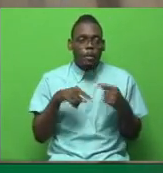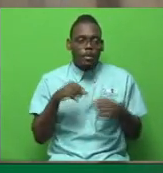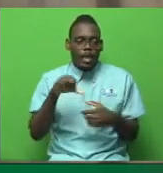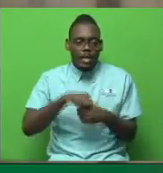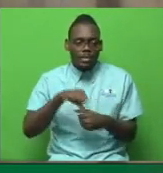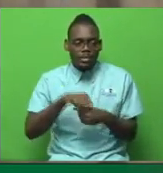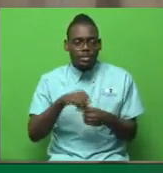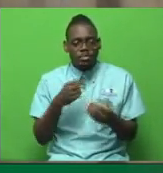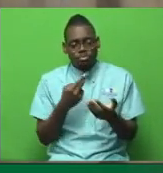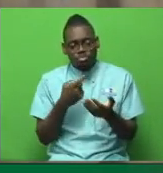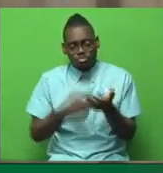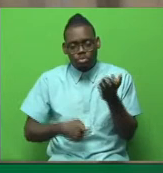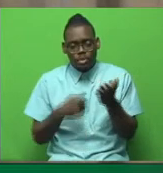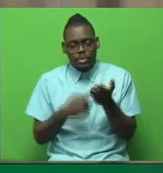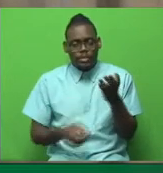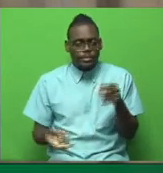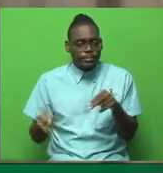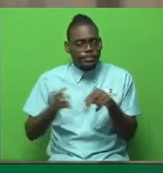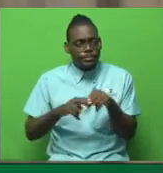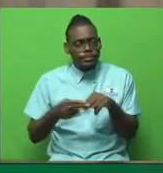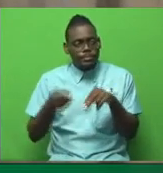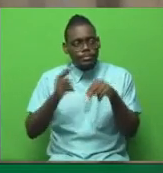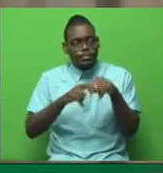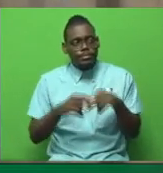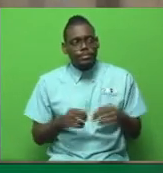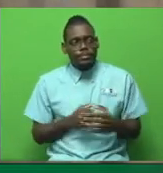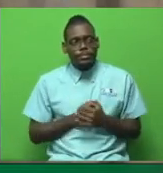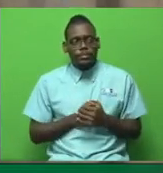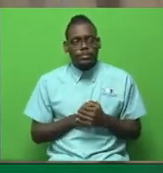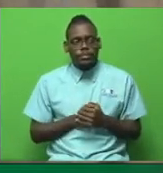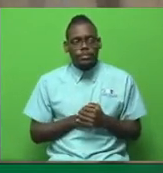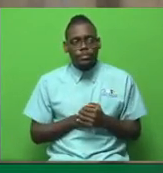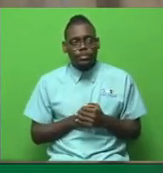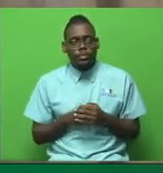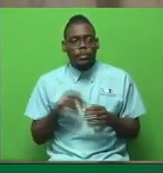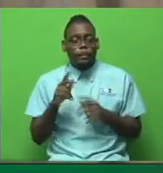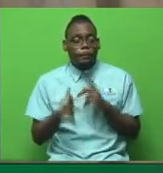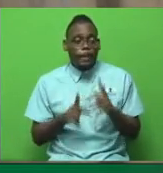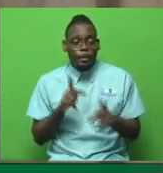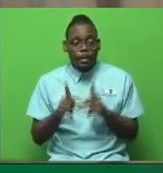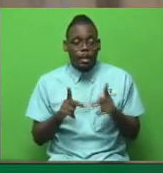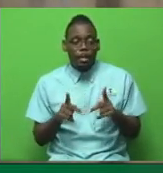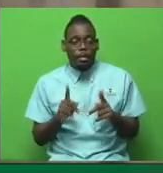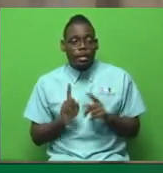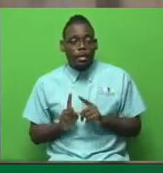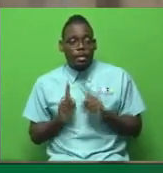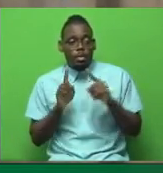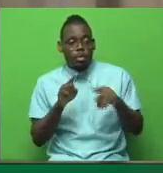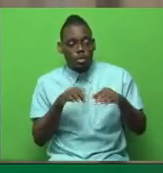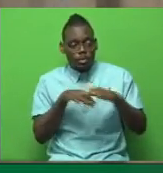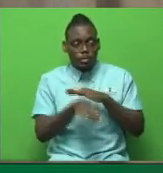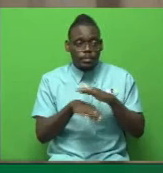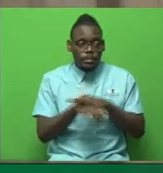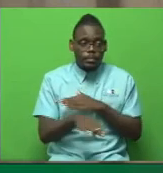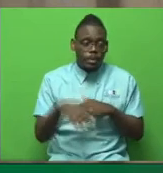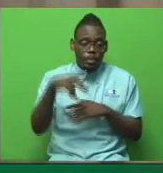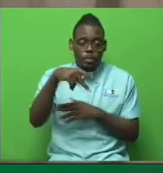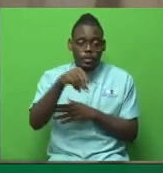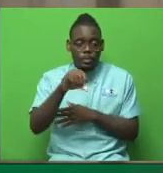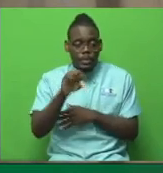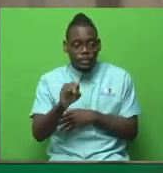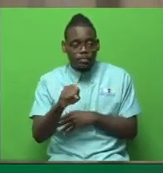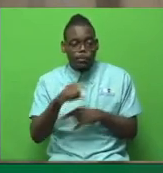are arbitrarily coming to Port of Spain and traffic time ludicrous as a person from South I can tell you